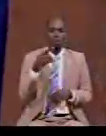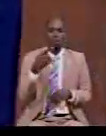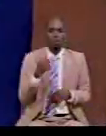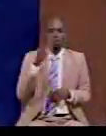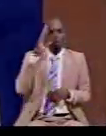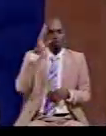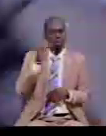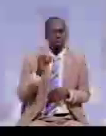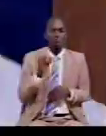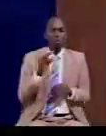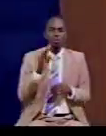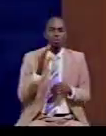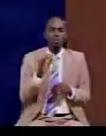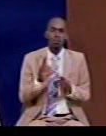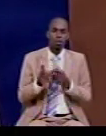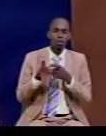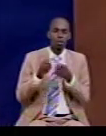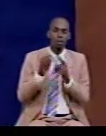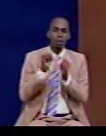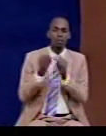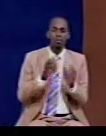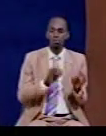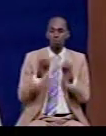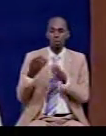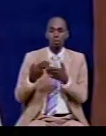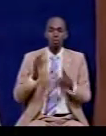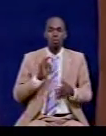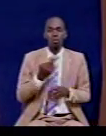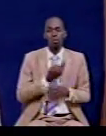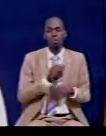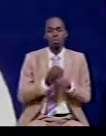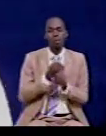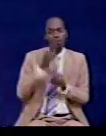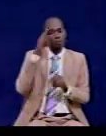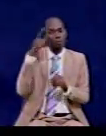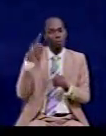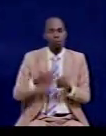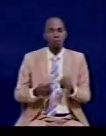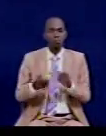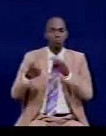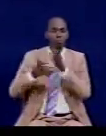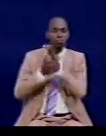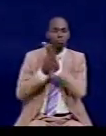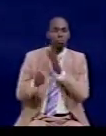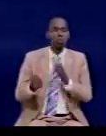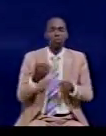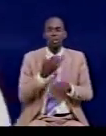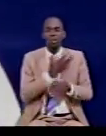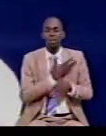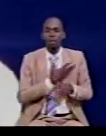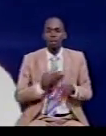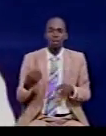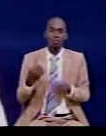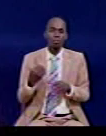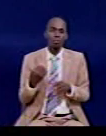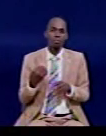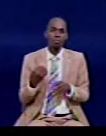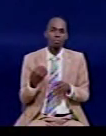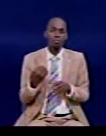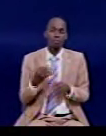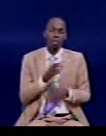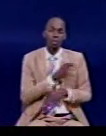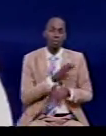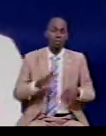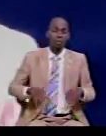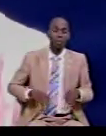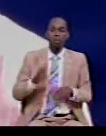mastery, pondering the prize, awaiting the supersonic flight, Christ being the surety for our death, never lag